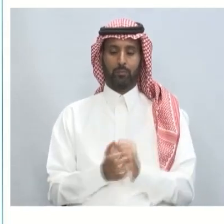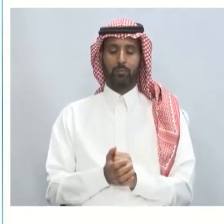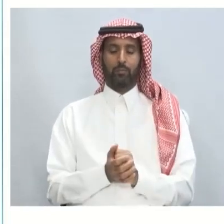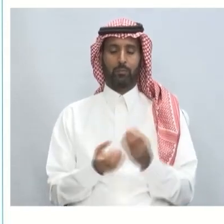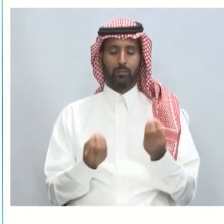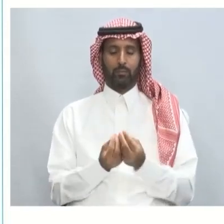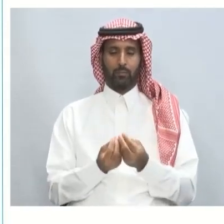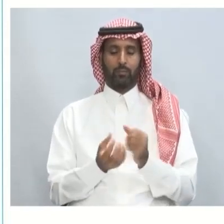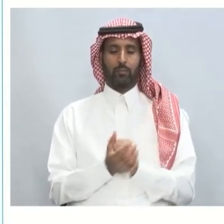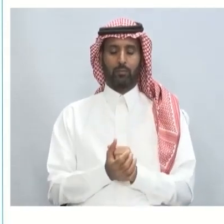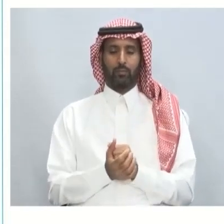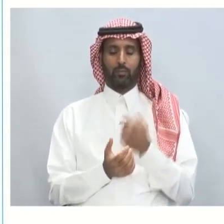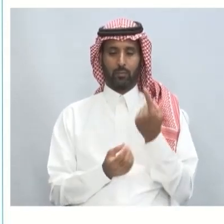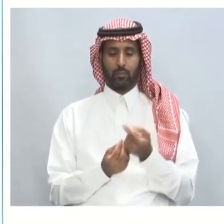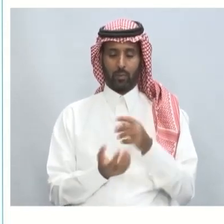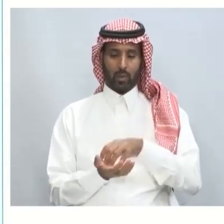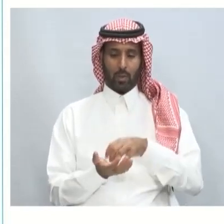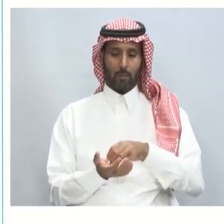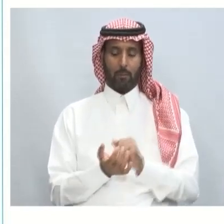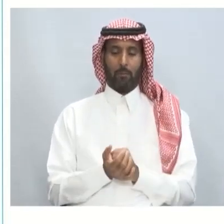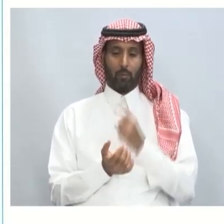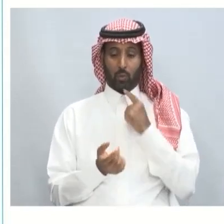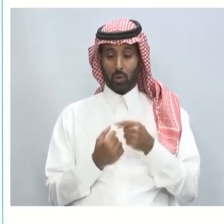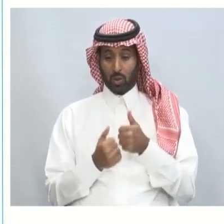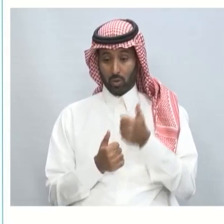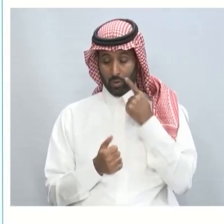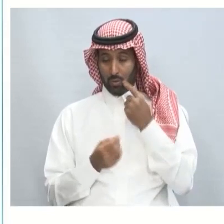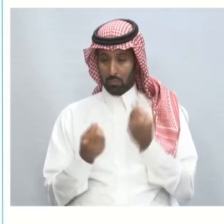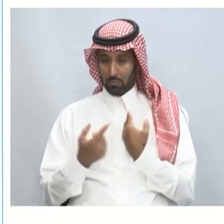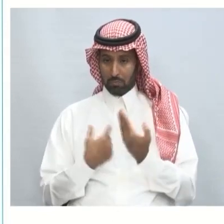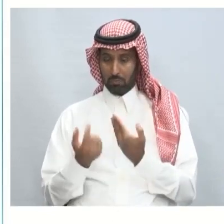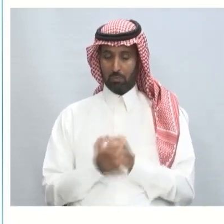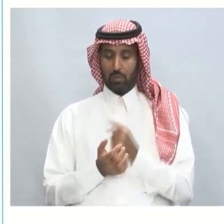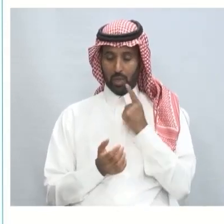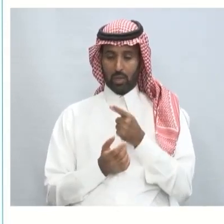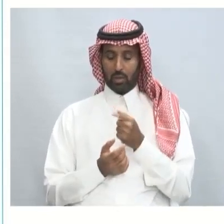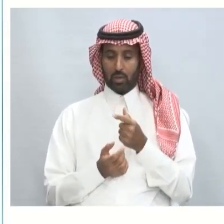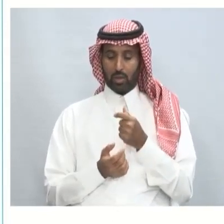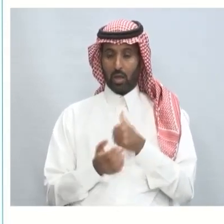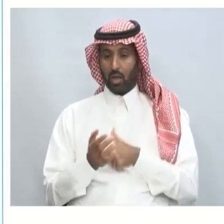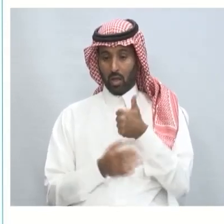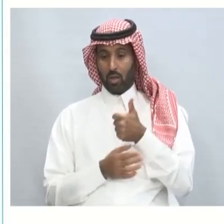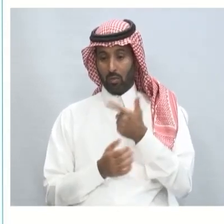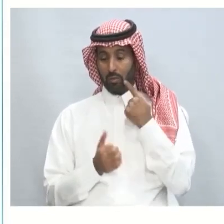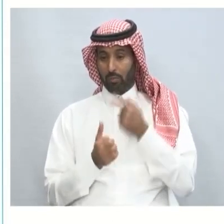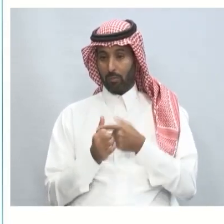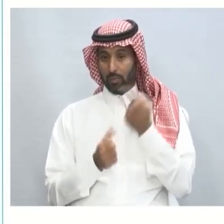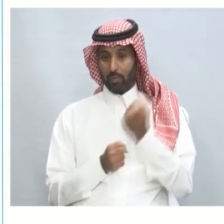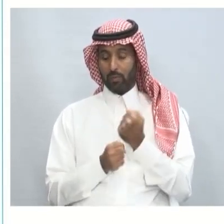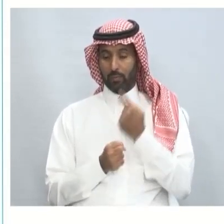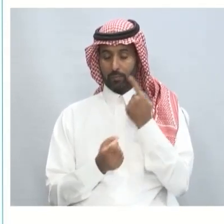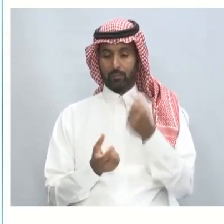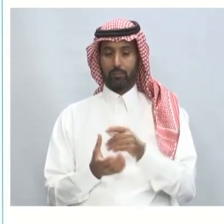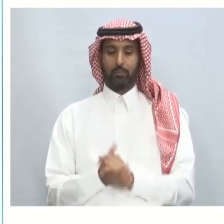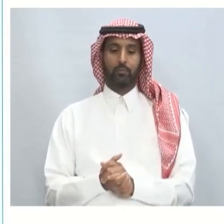cooperate well with others when I'm in a group. We always get along well. I try to be when working with